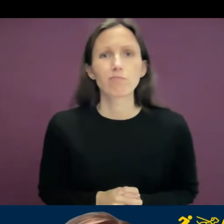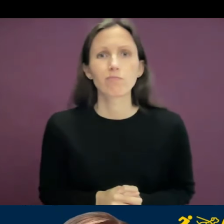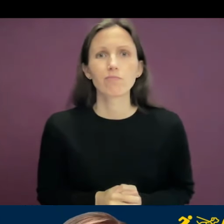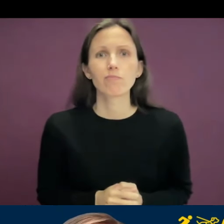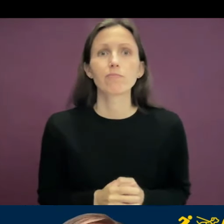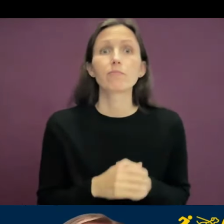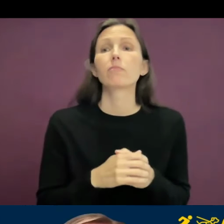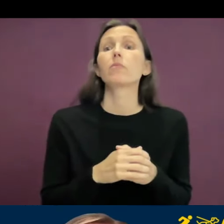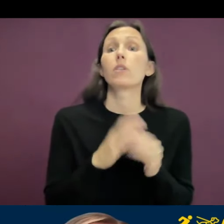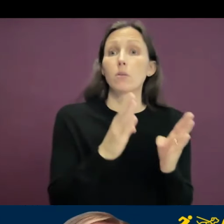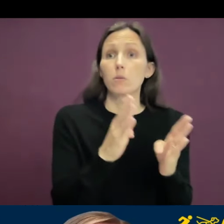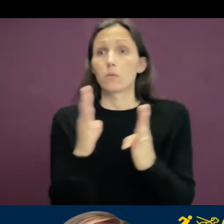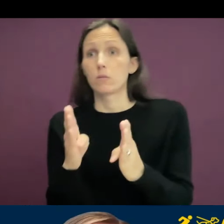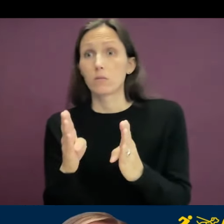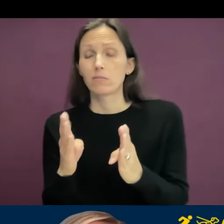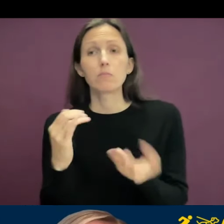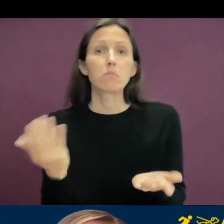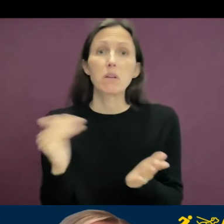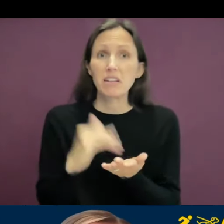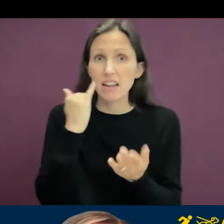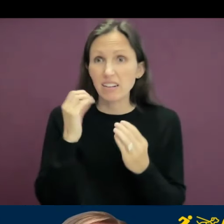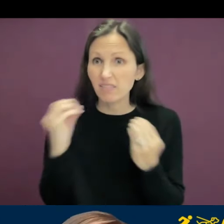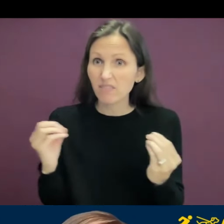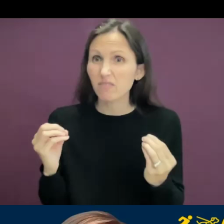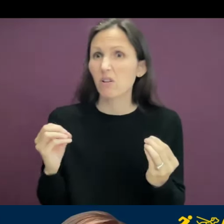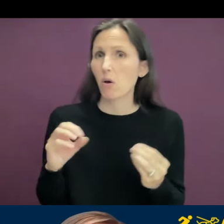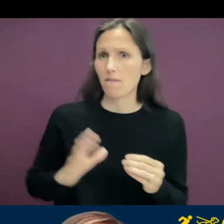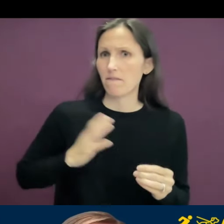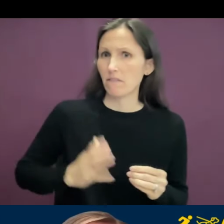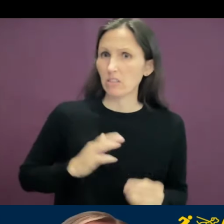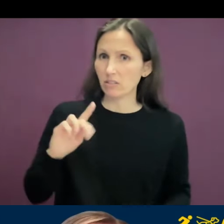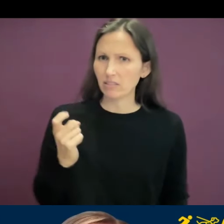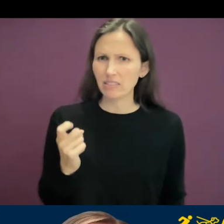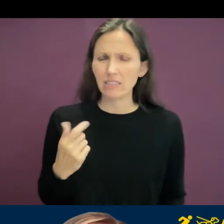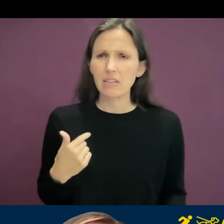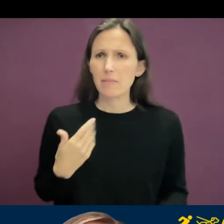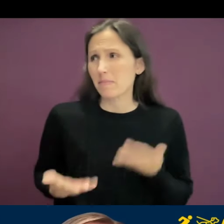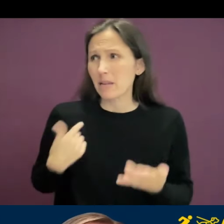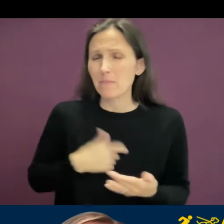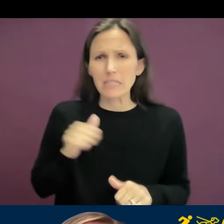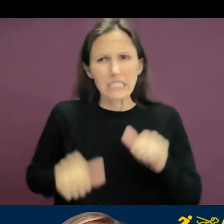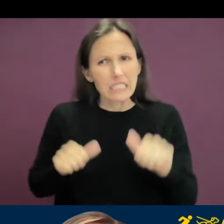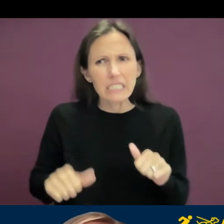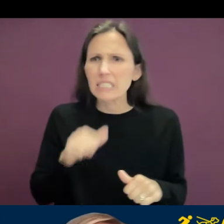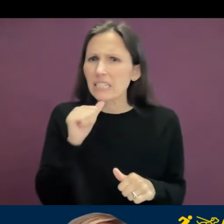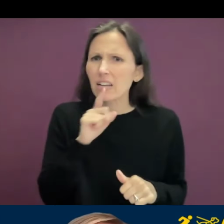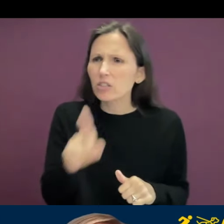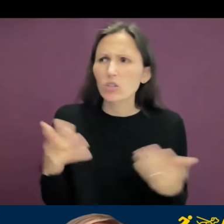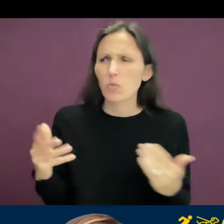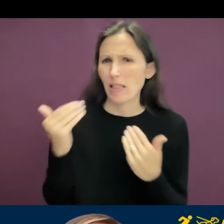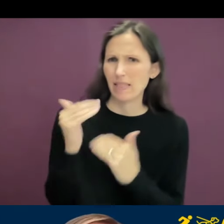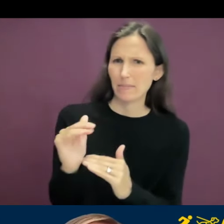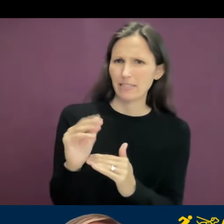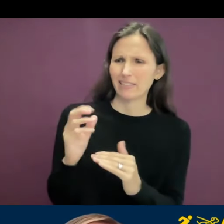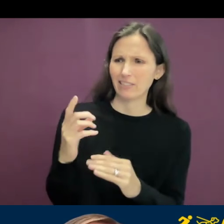Similarly, if we don't have a formal diagnosis, we're not quite certain of the limitation that it is causing, but an employee may be aware